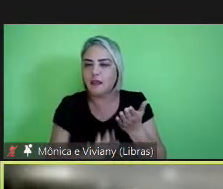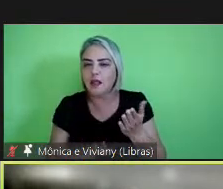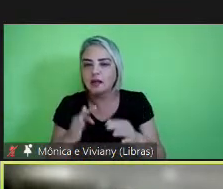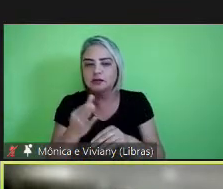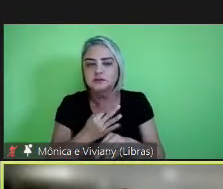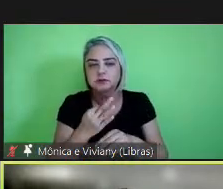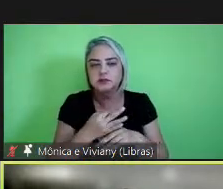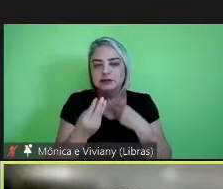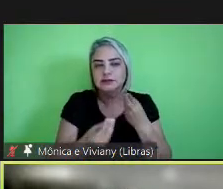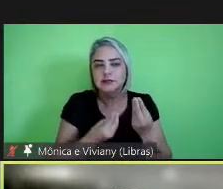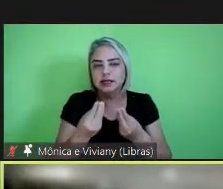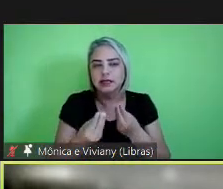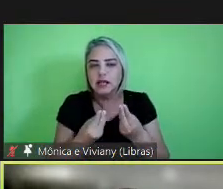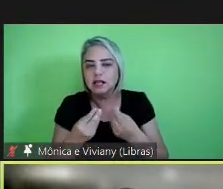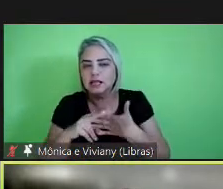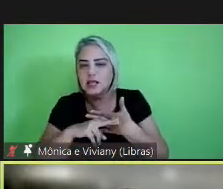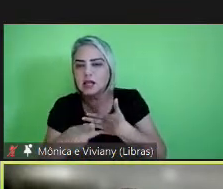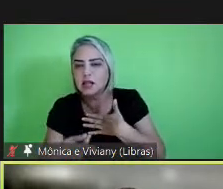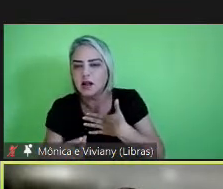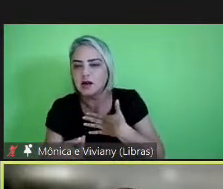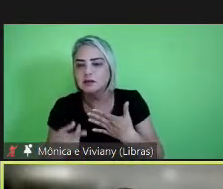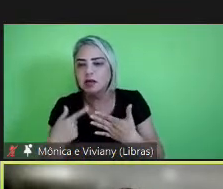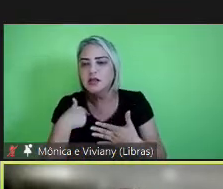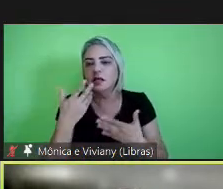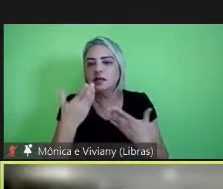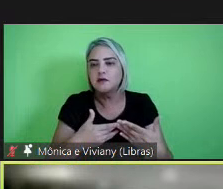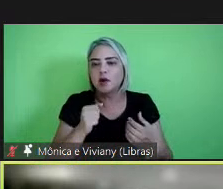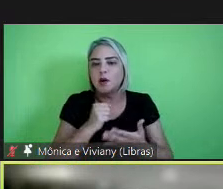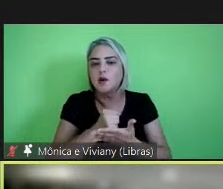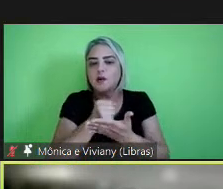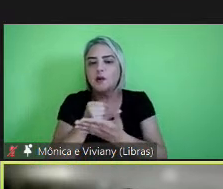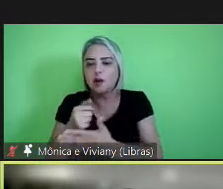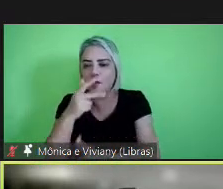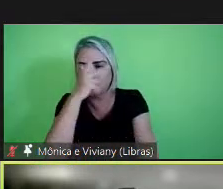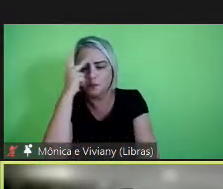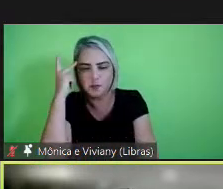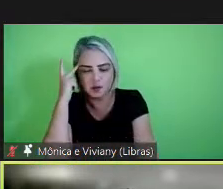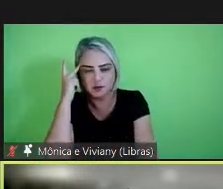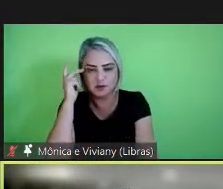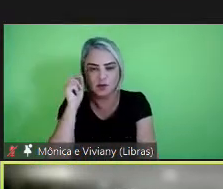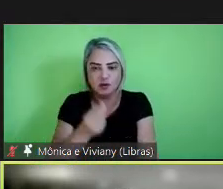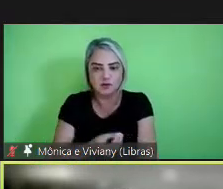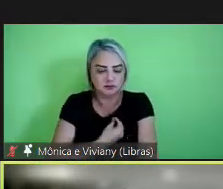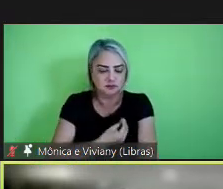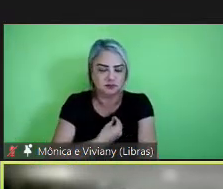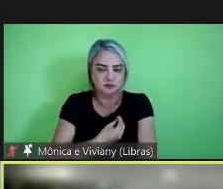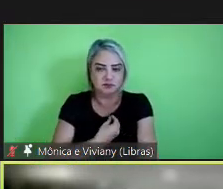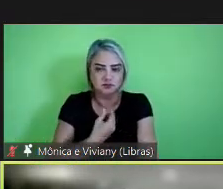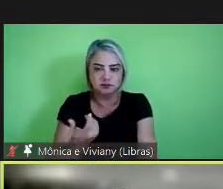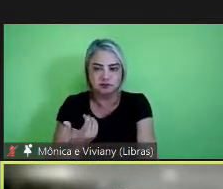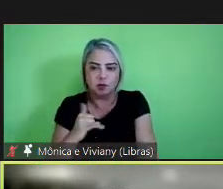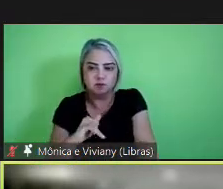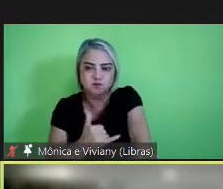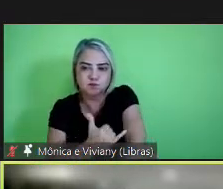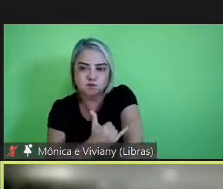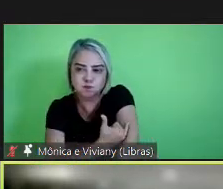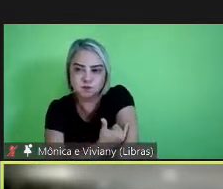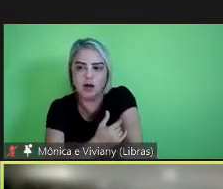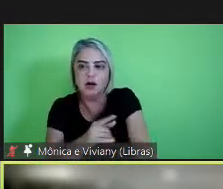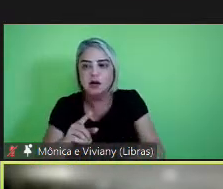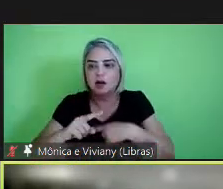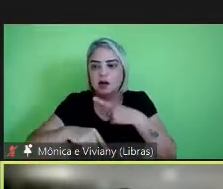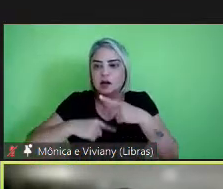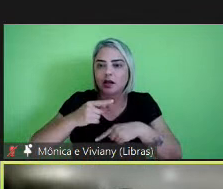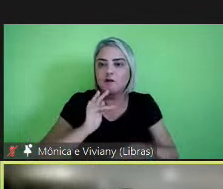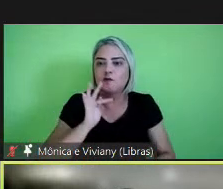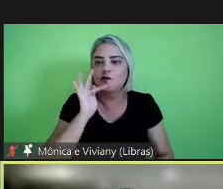we can support people living with obesity, but we can support the future generations of young people growing up, so that they